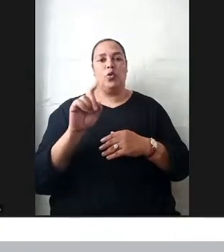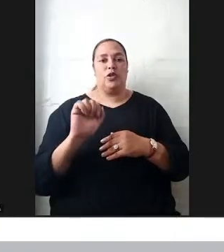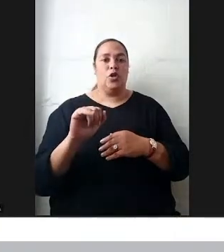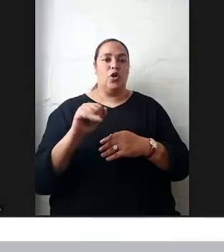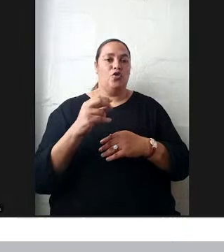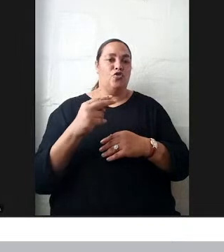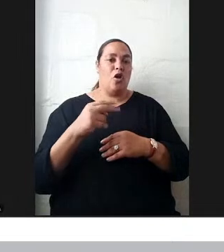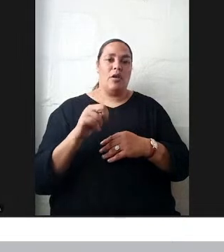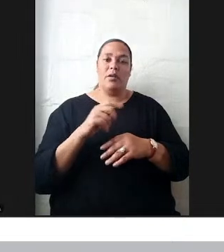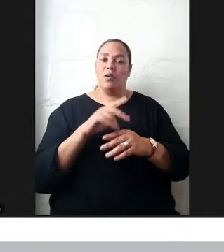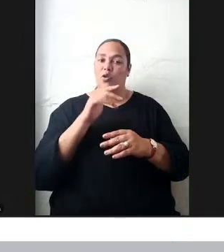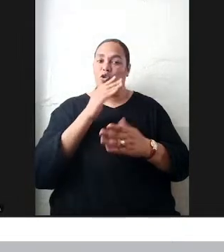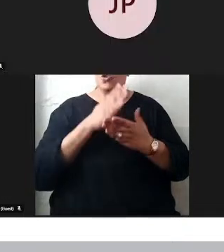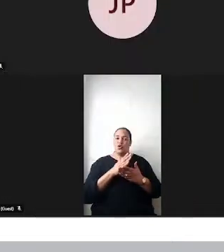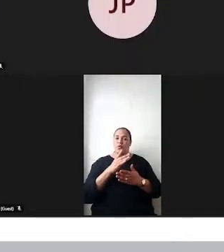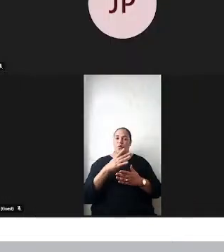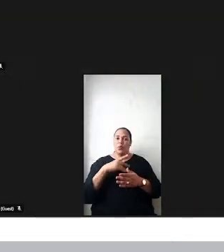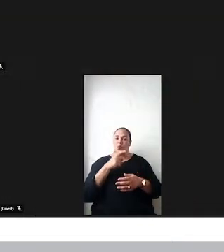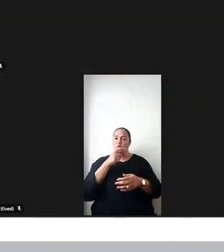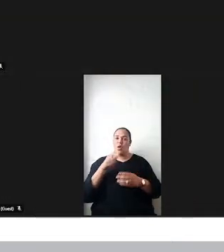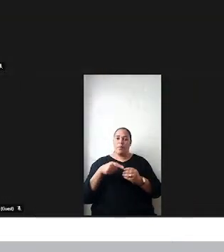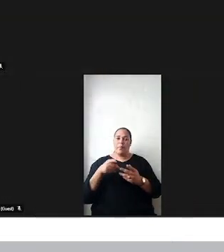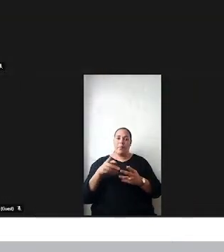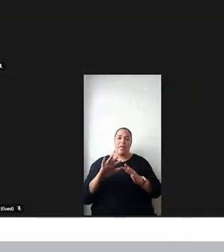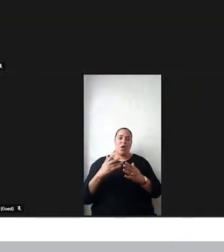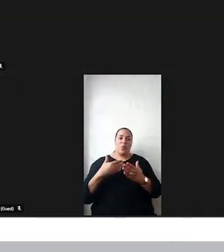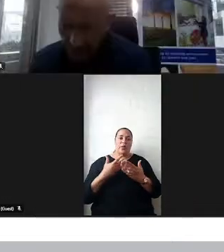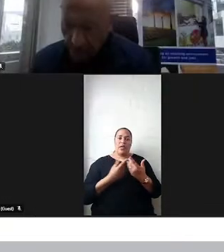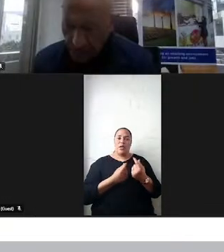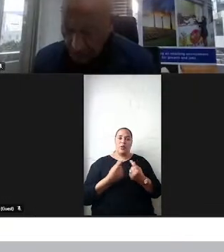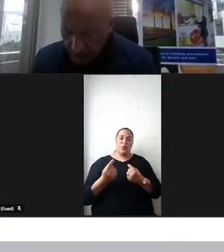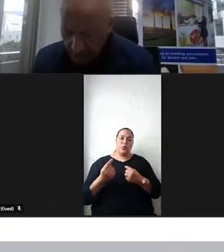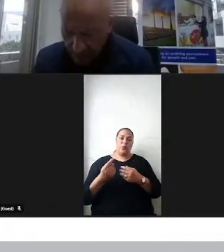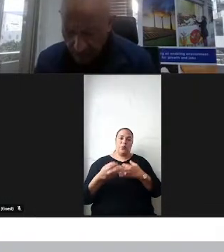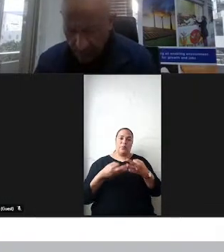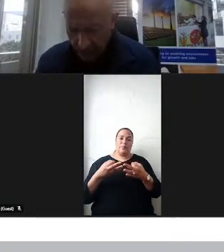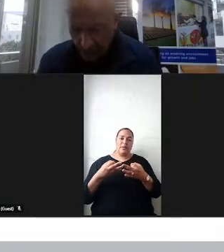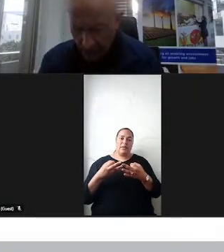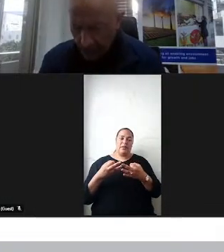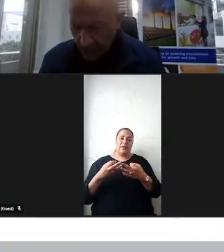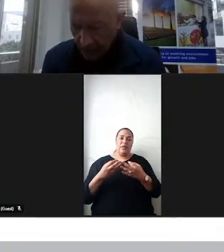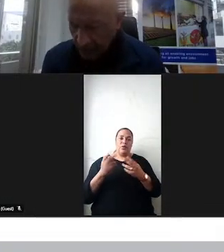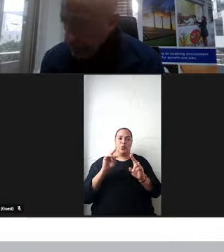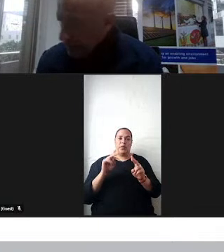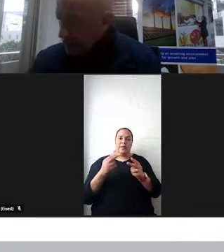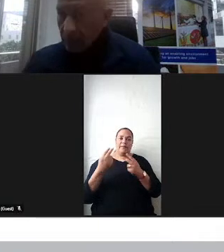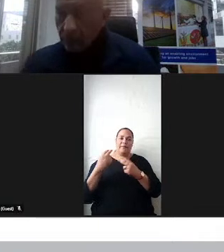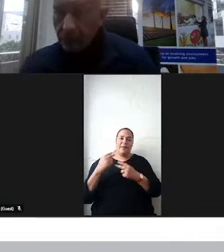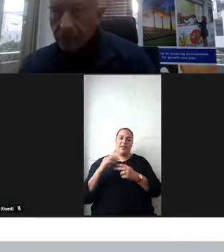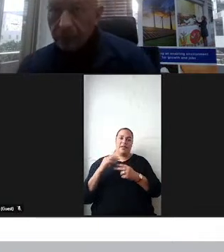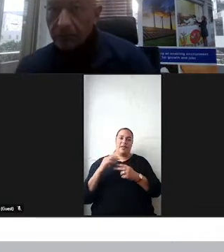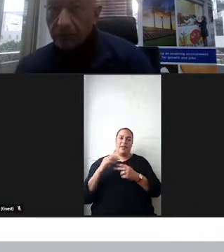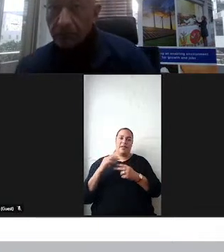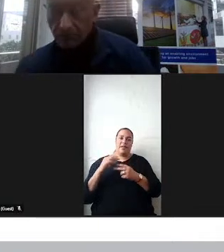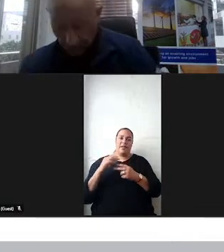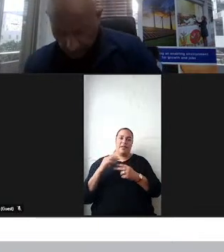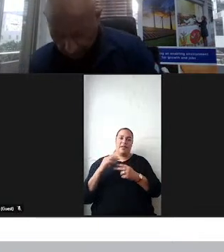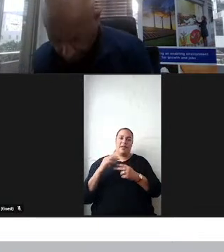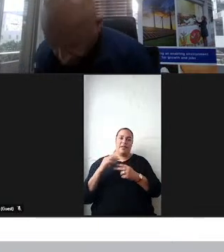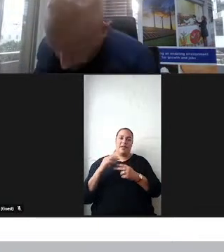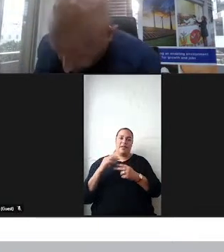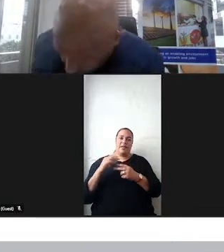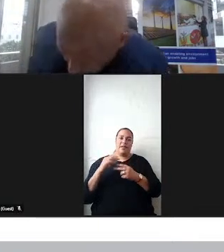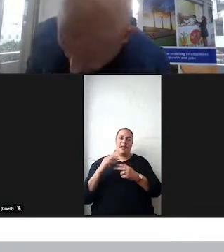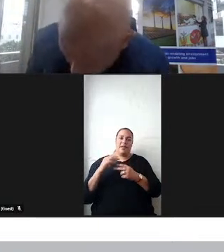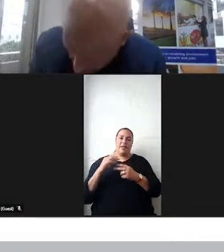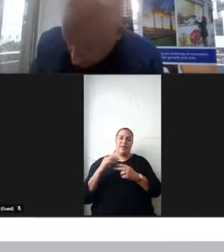make a comment around, you know, how we can slice and dice the data to be able to reflect on the question that